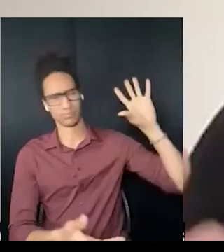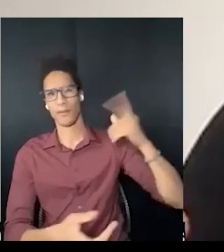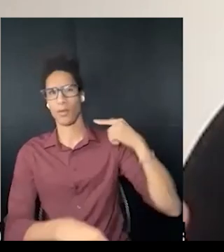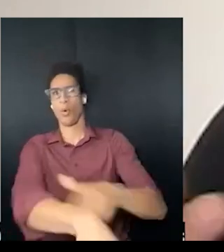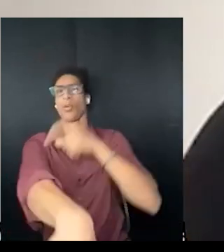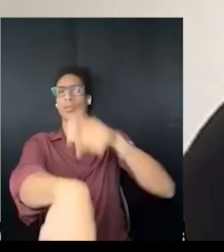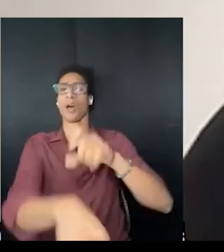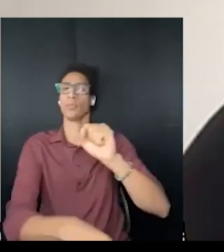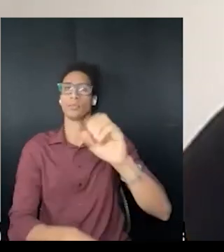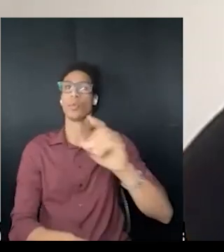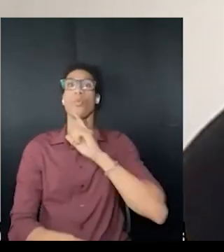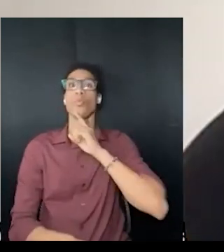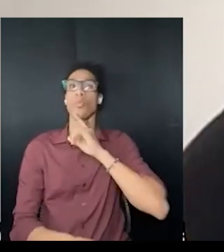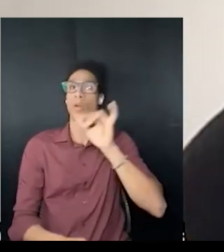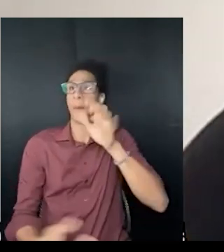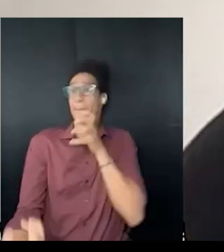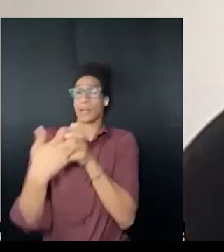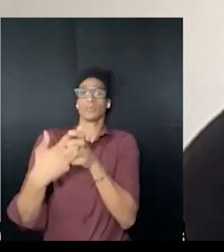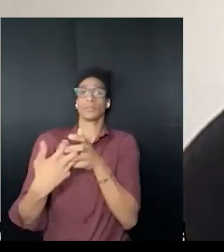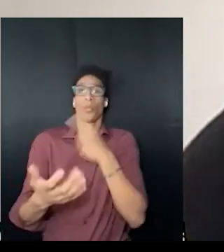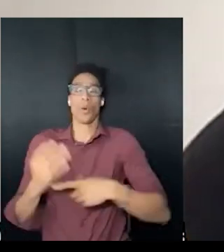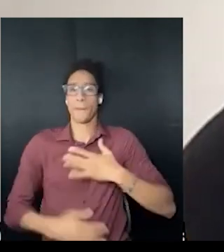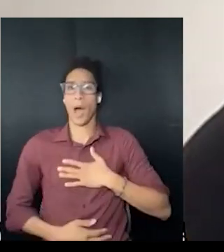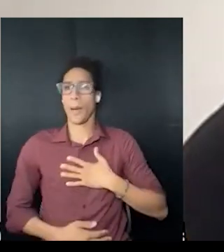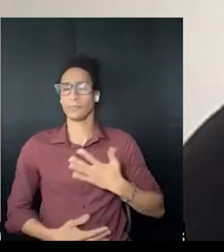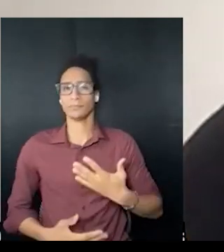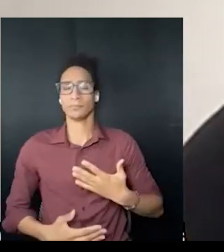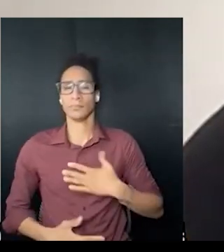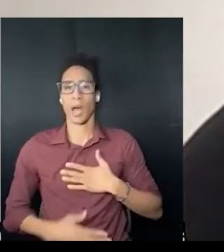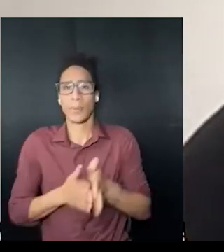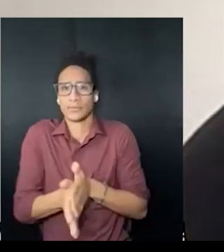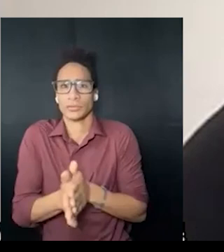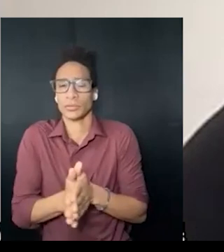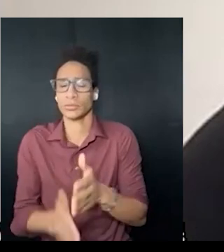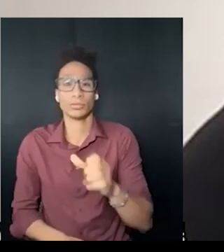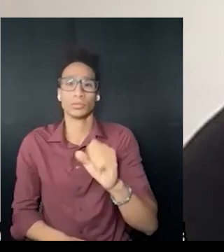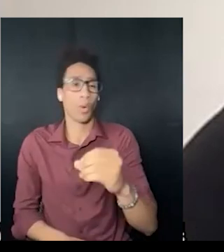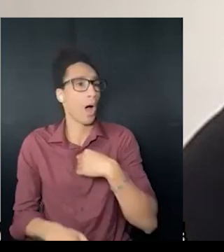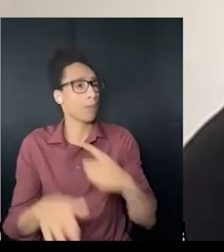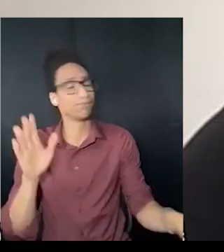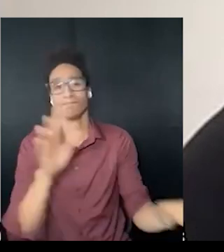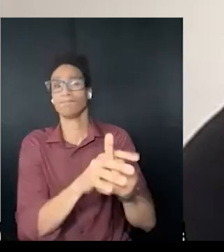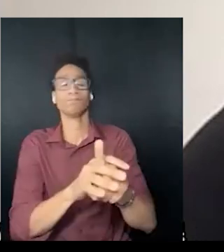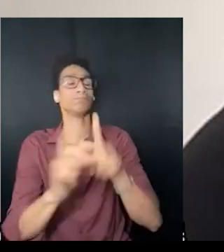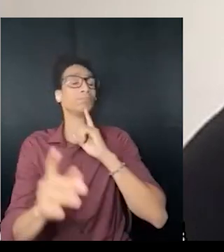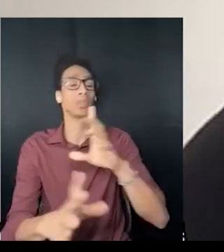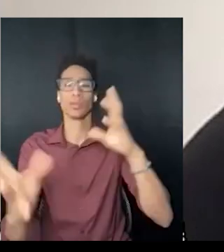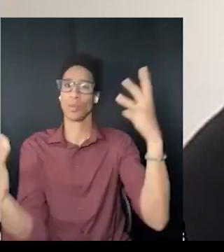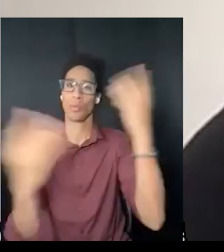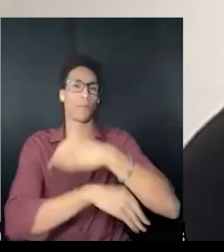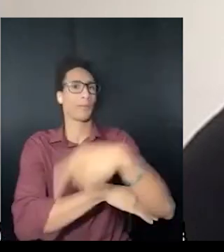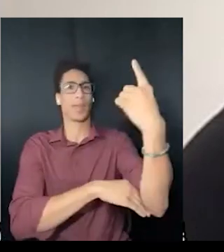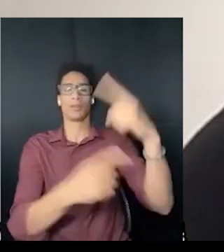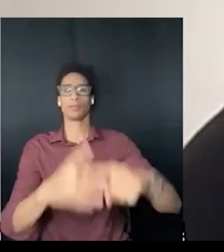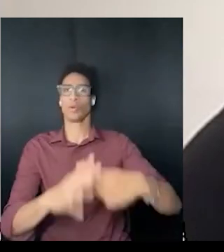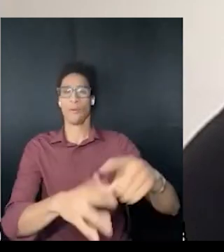ask me to go do that type of thing. And so I showed up. It's a beautiful day to film, you know, to start filming,